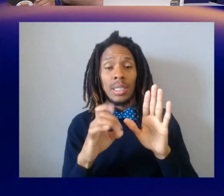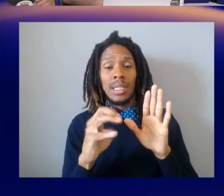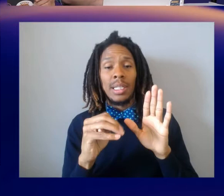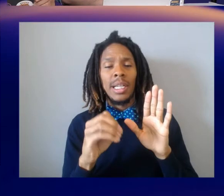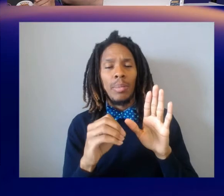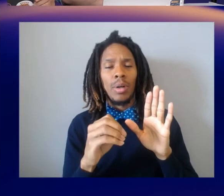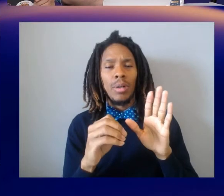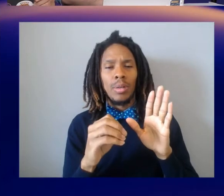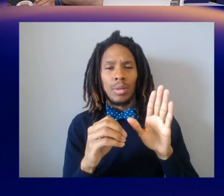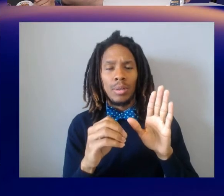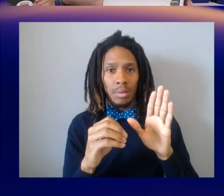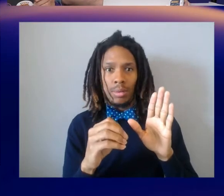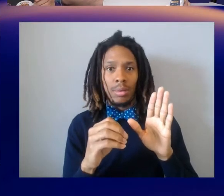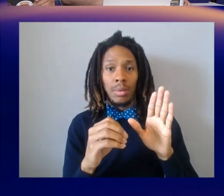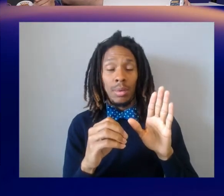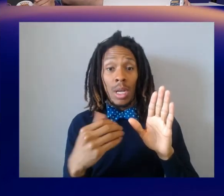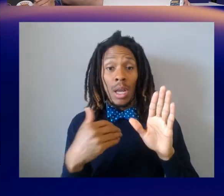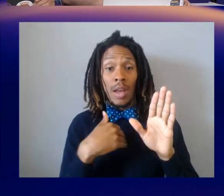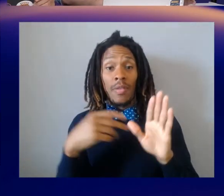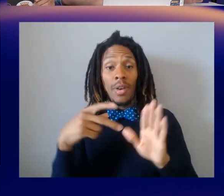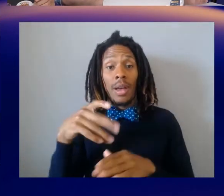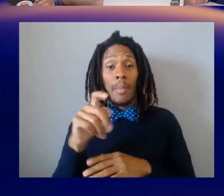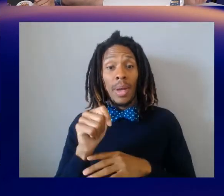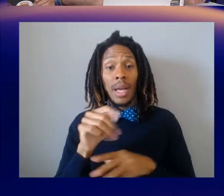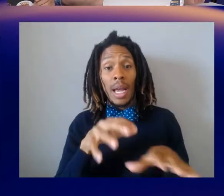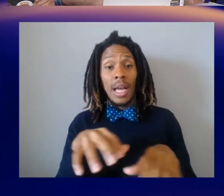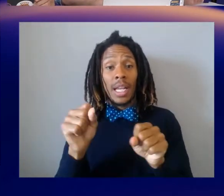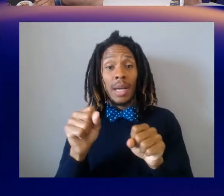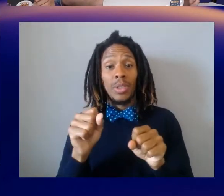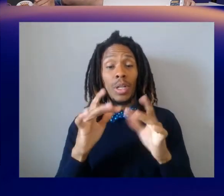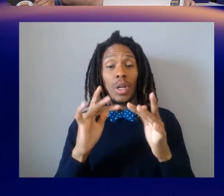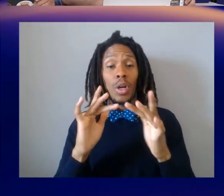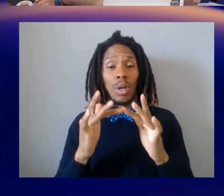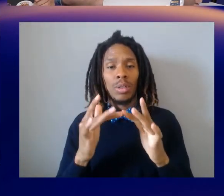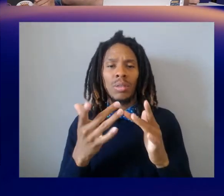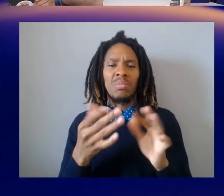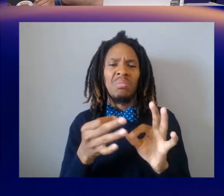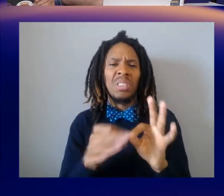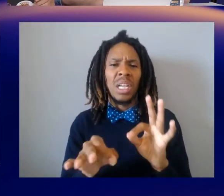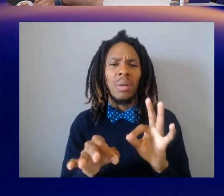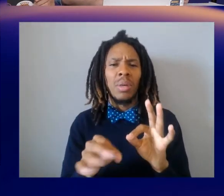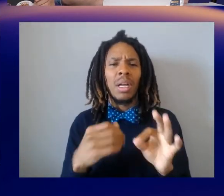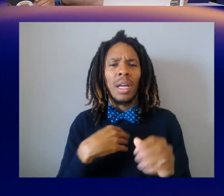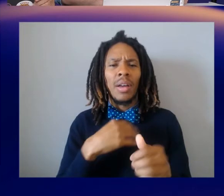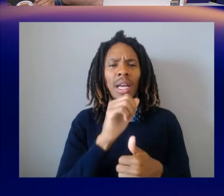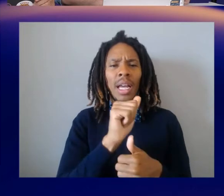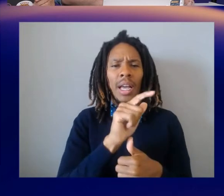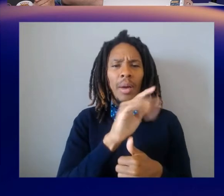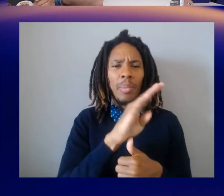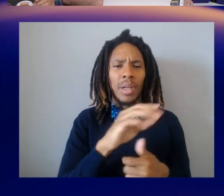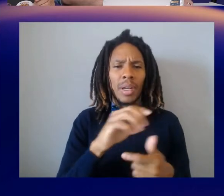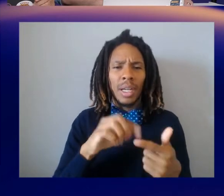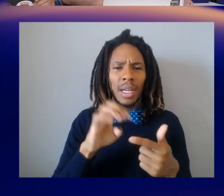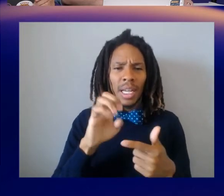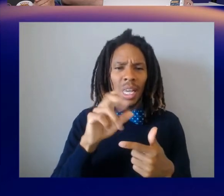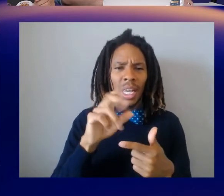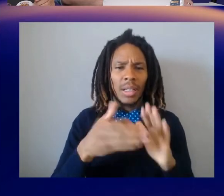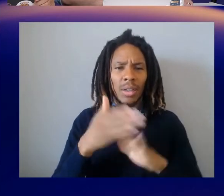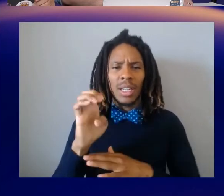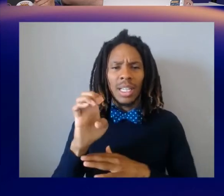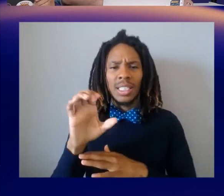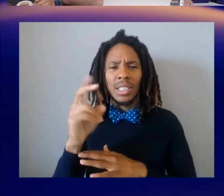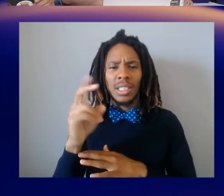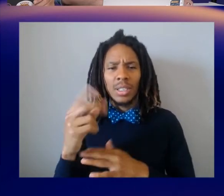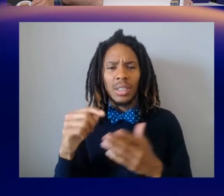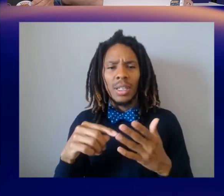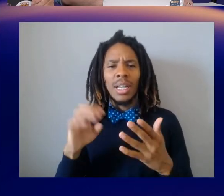a pet adoption website here. So relatively simple application. We have an ALB, EKS running on EC2, some